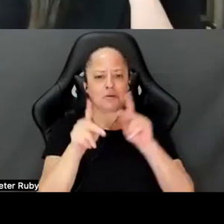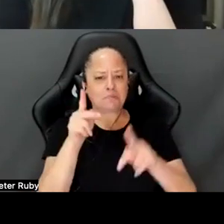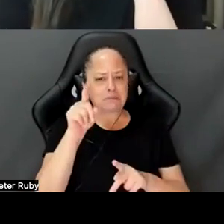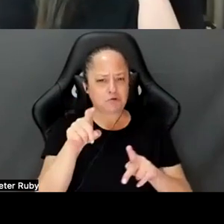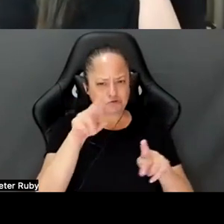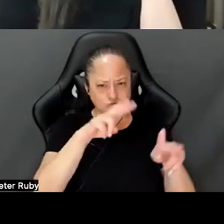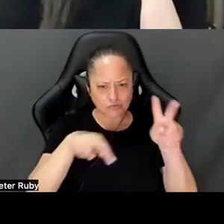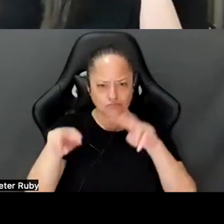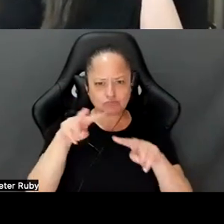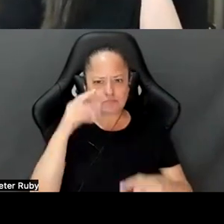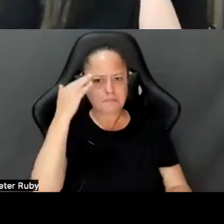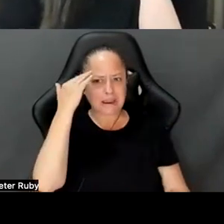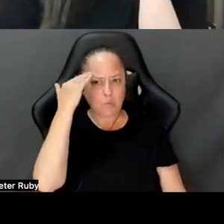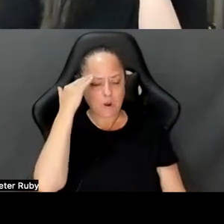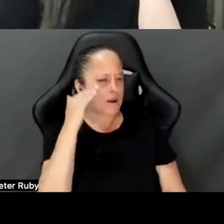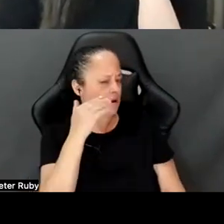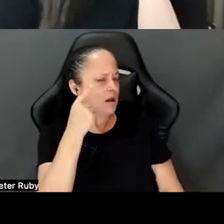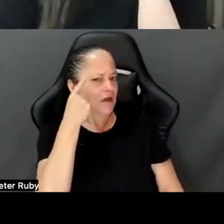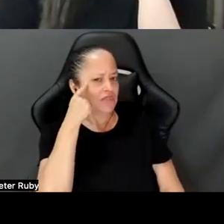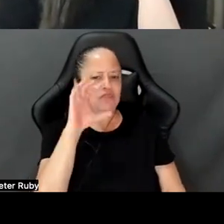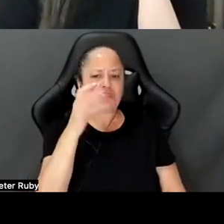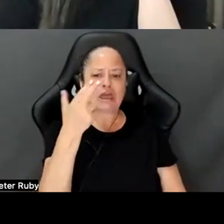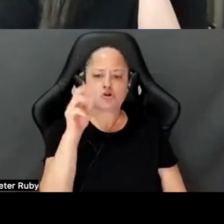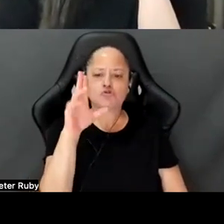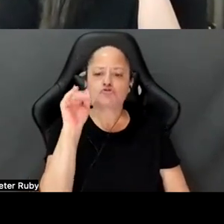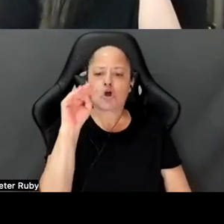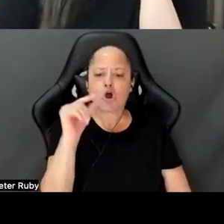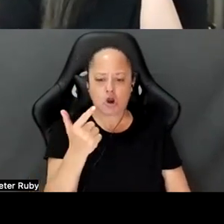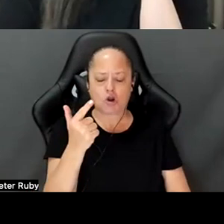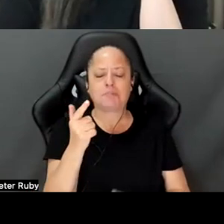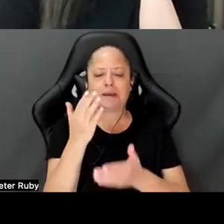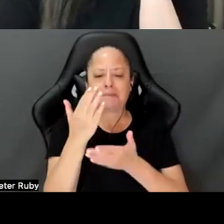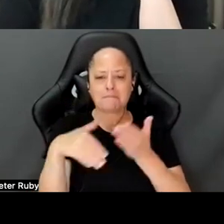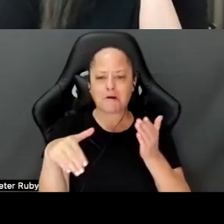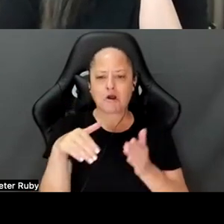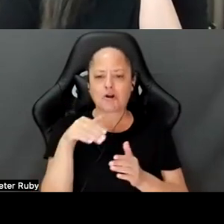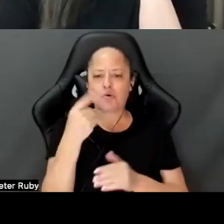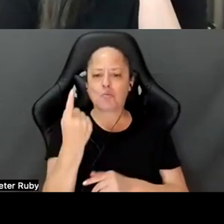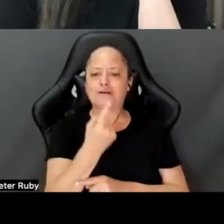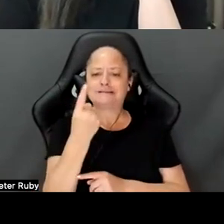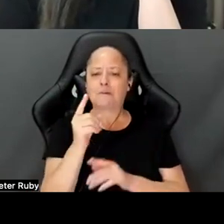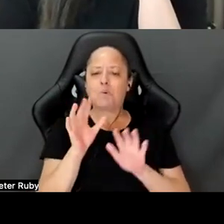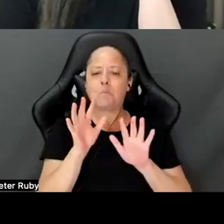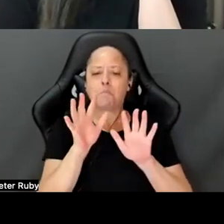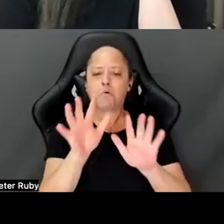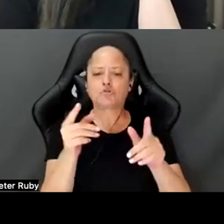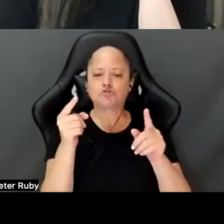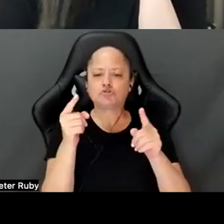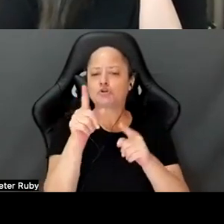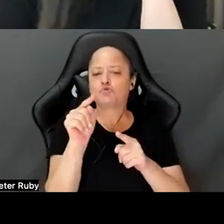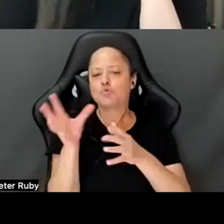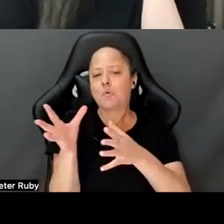for? So I think on the charming thing, I think the part about it is when someone's like pushing you too